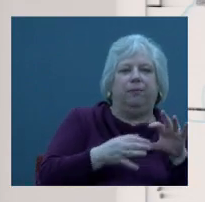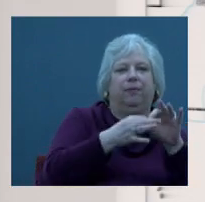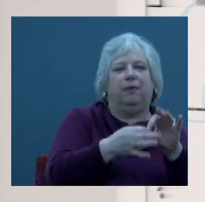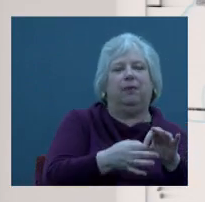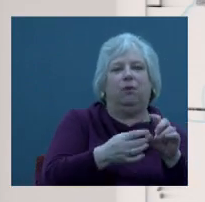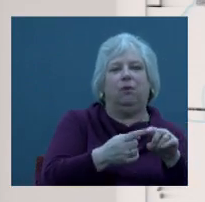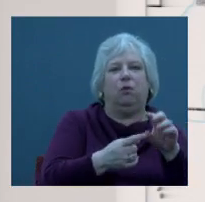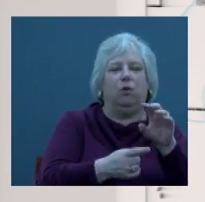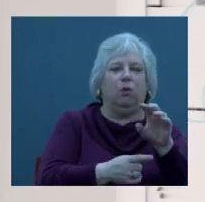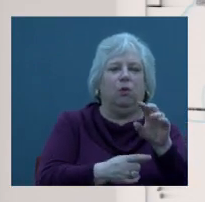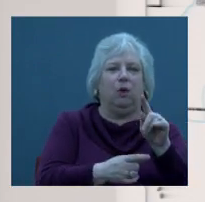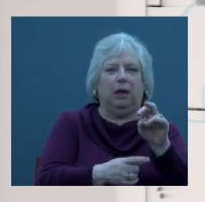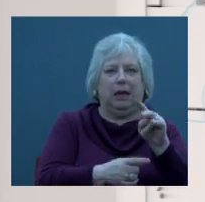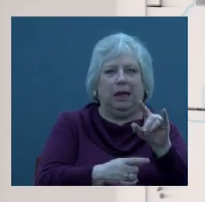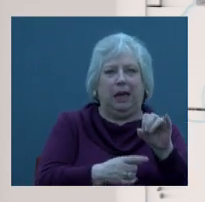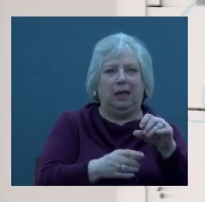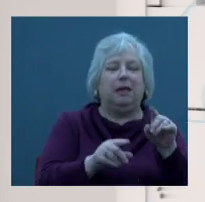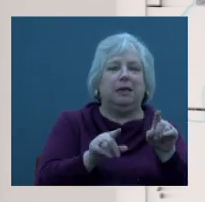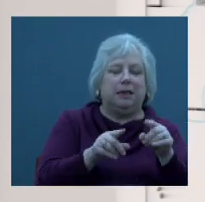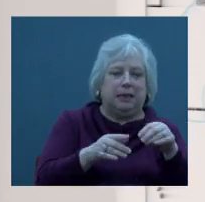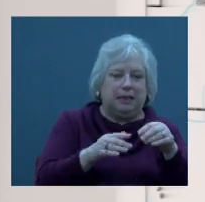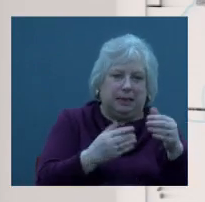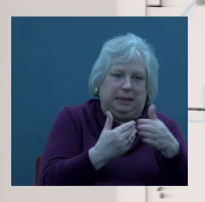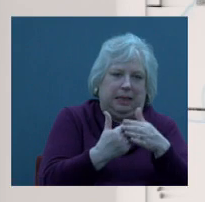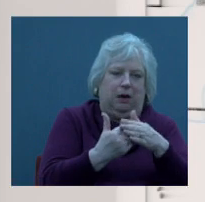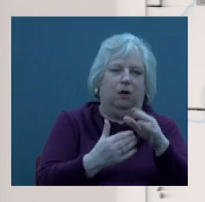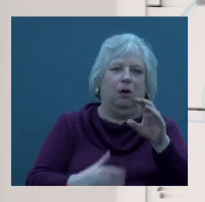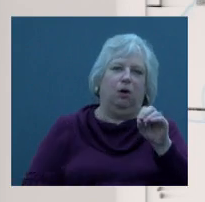Cooper Orbit. There's only 2, one way in and one way out.